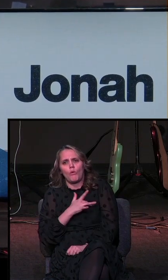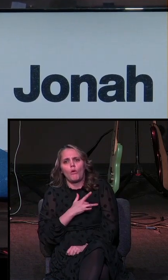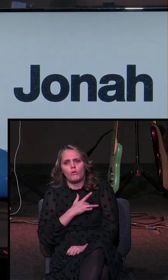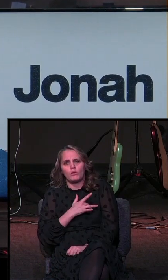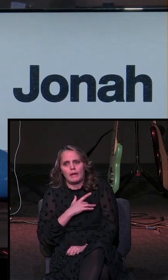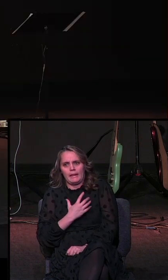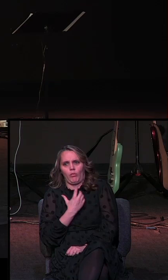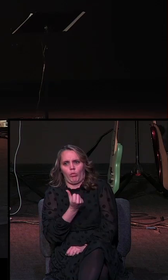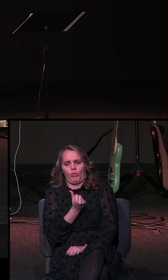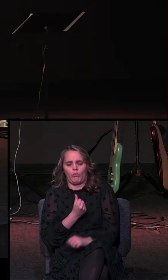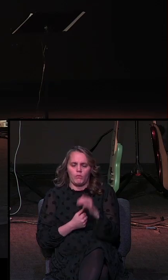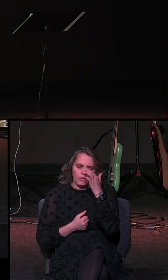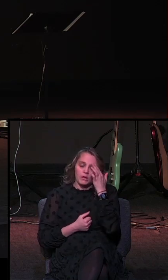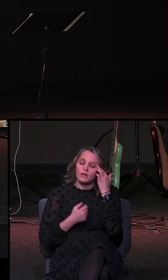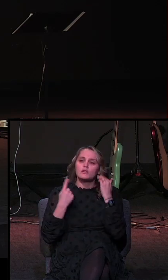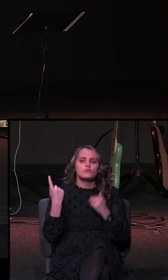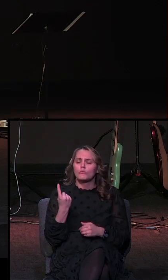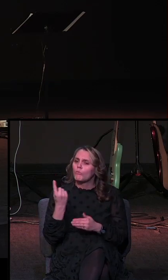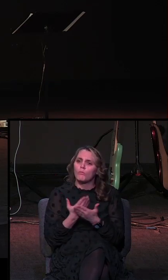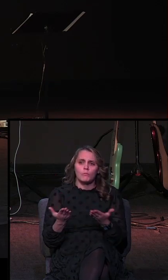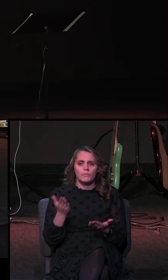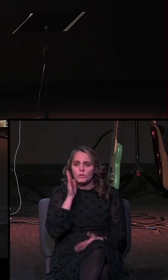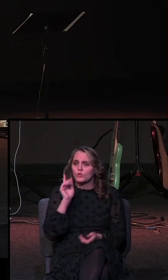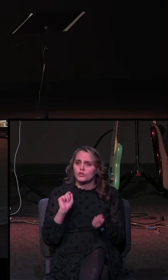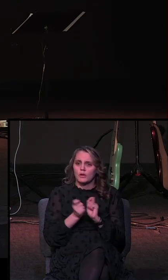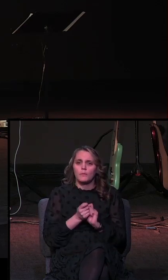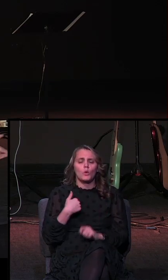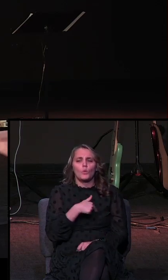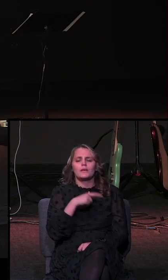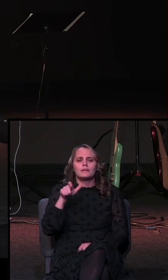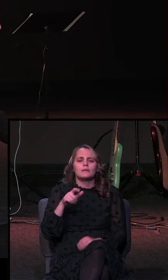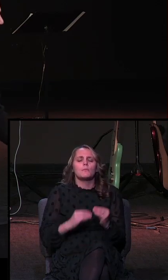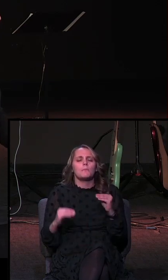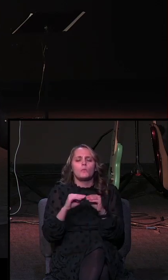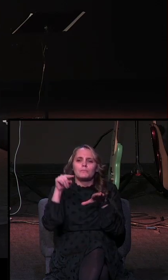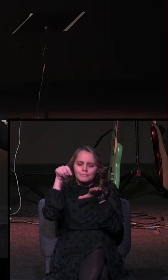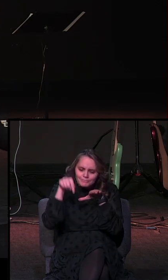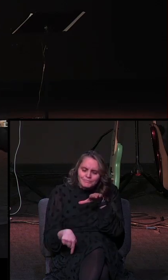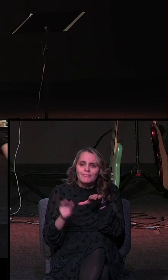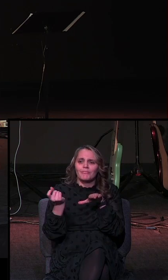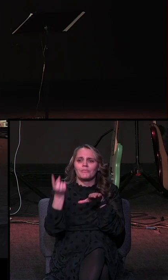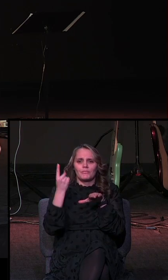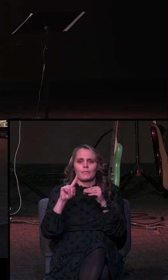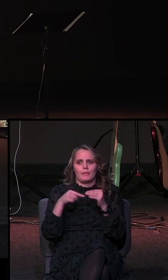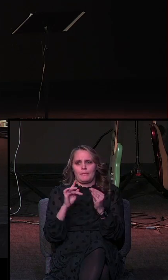It's the only real thing in this world that will change the human heart. We need a deeper understanding of the gospel.